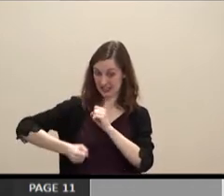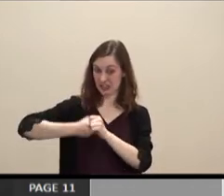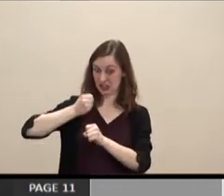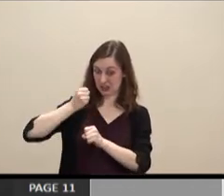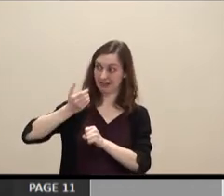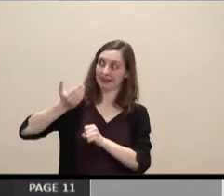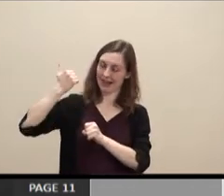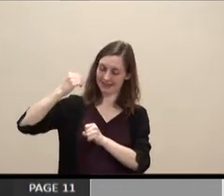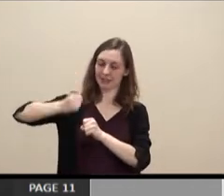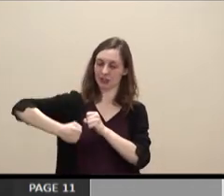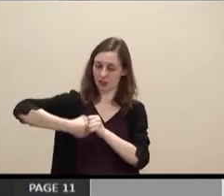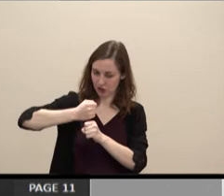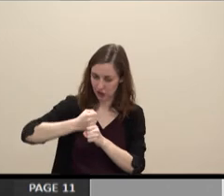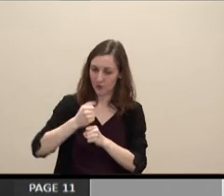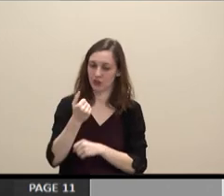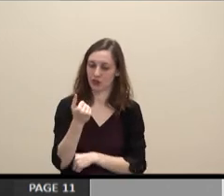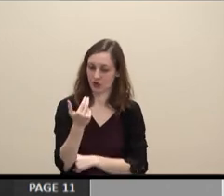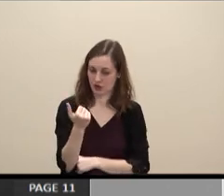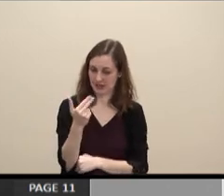calculation in a minute, was